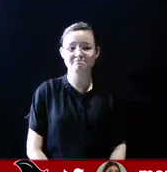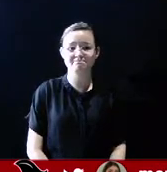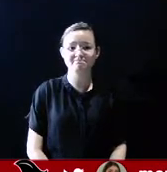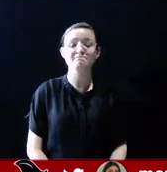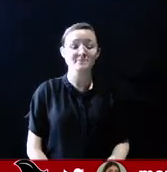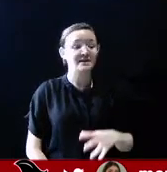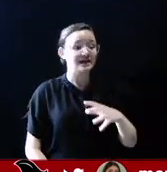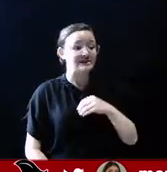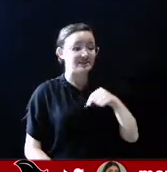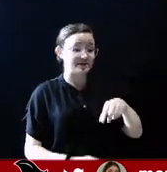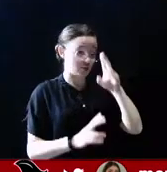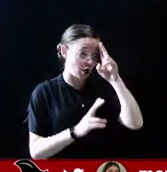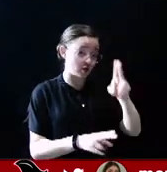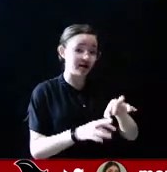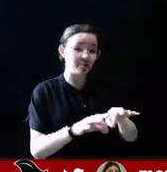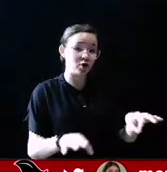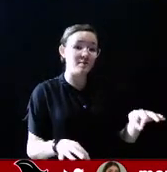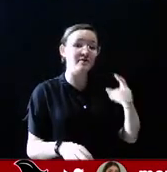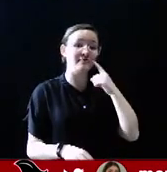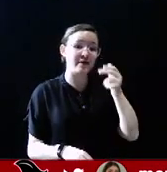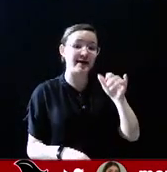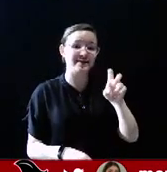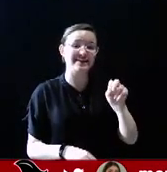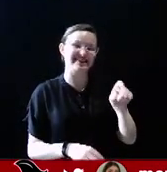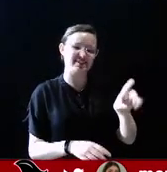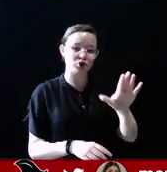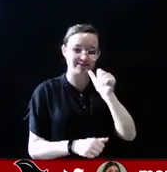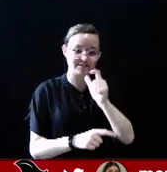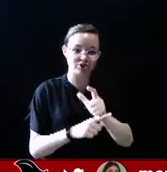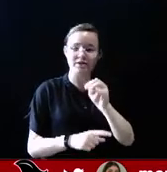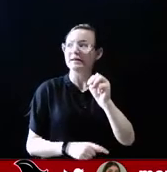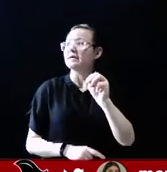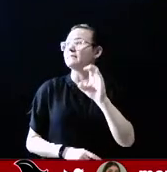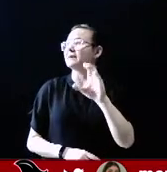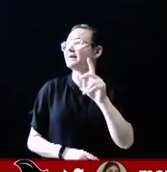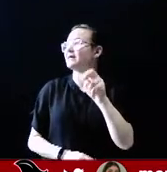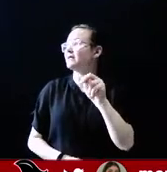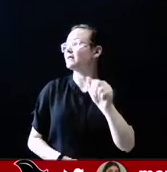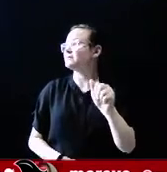Accepting this honorary diploma on behalf of Hayden will be her sister, McKenna Land.